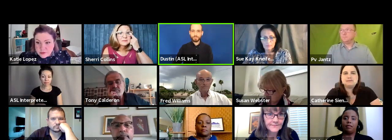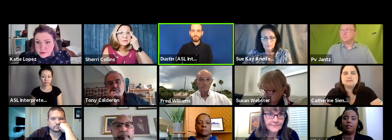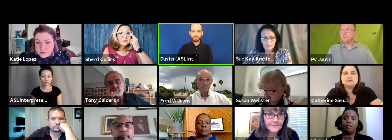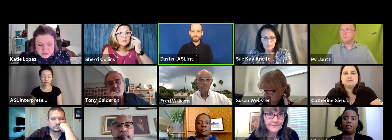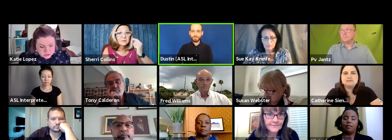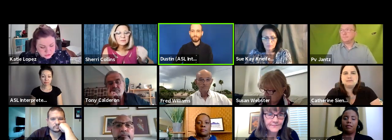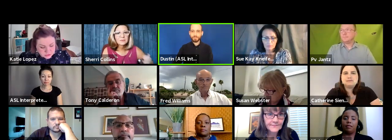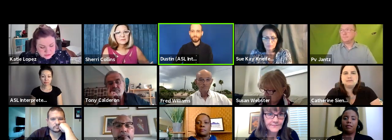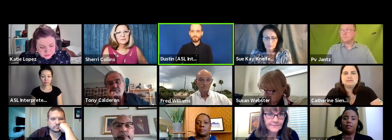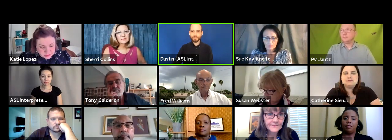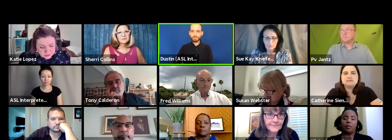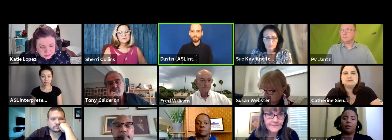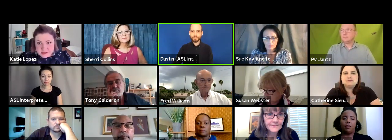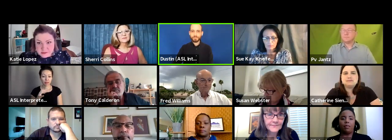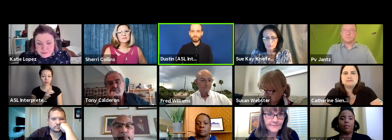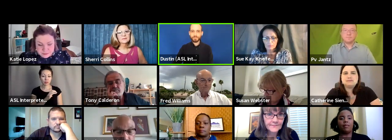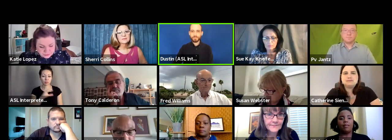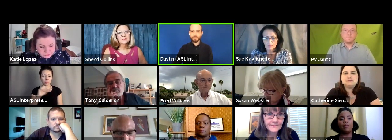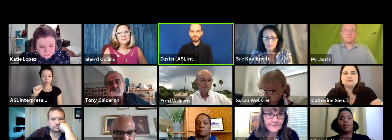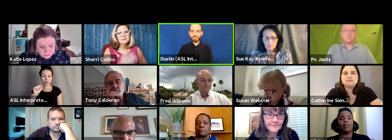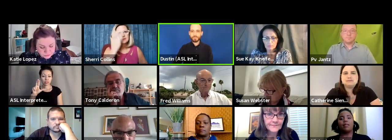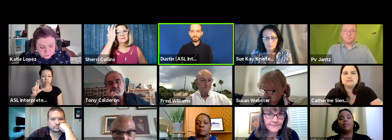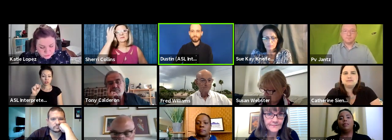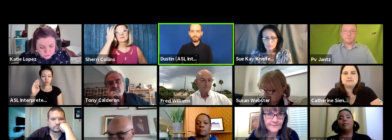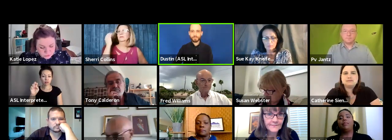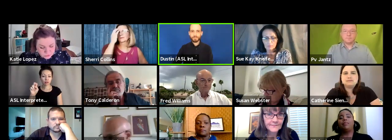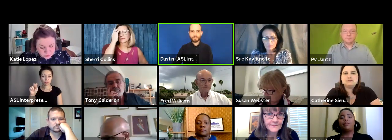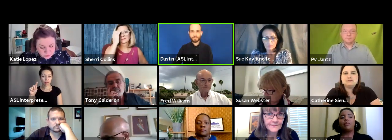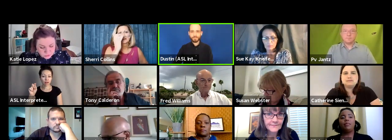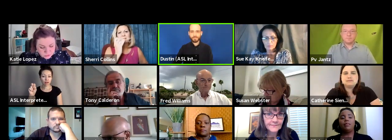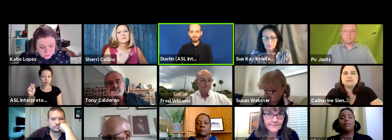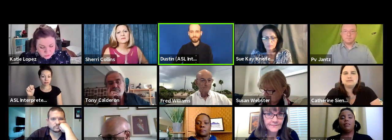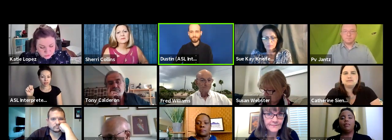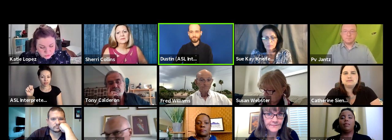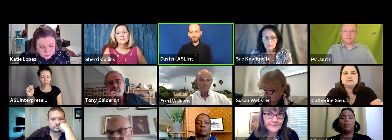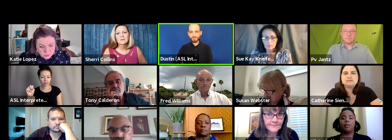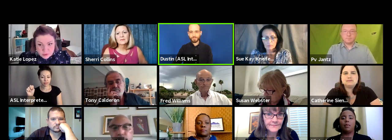Present. Commissioner Sarah Benton,